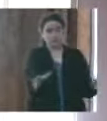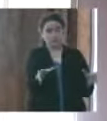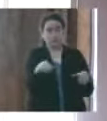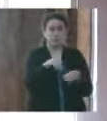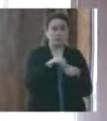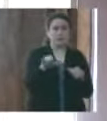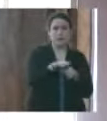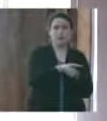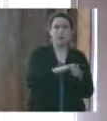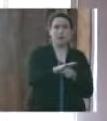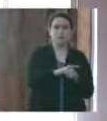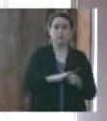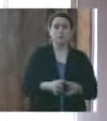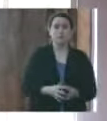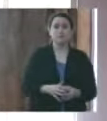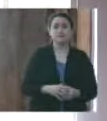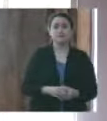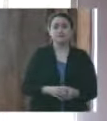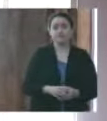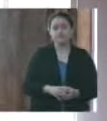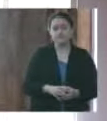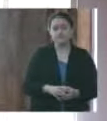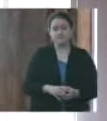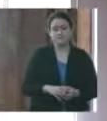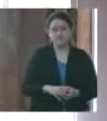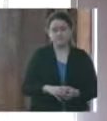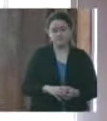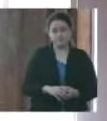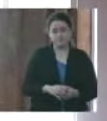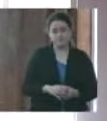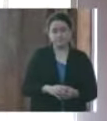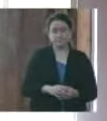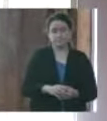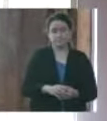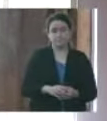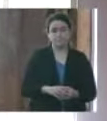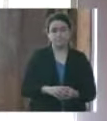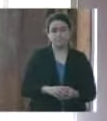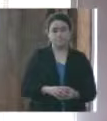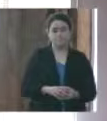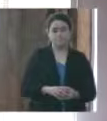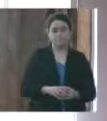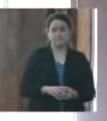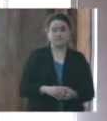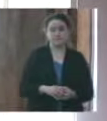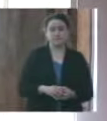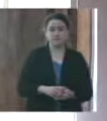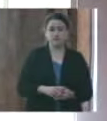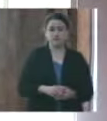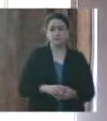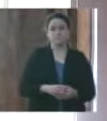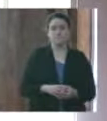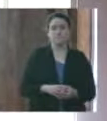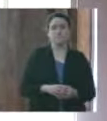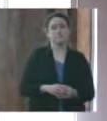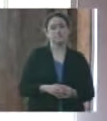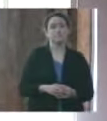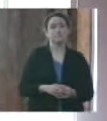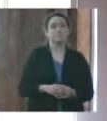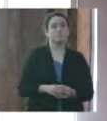I think it's fair to say that there are many open ends to the work that we are doing, not least looking